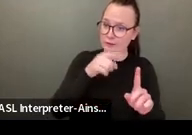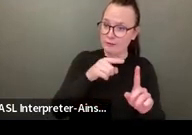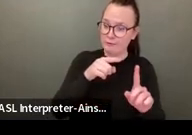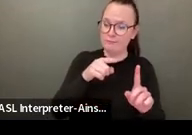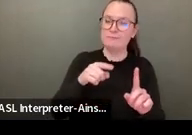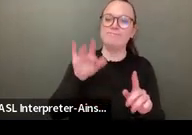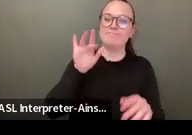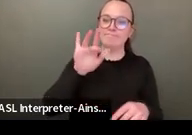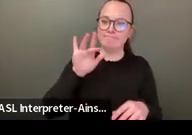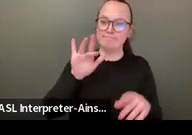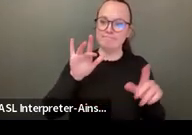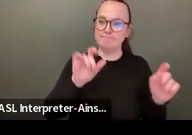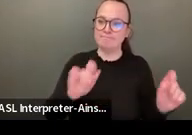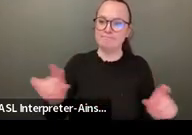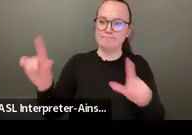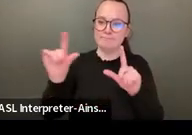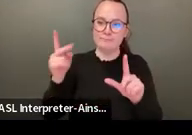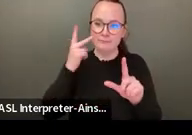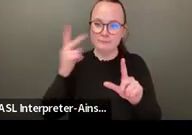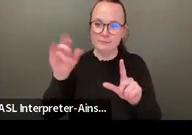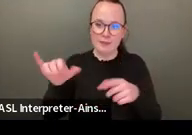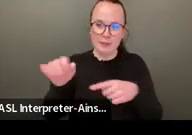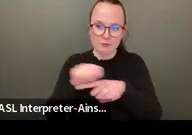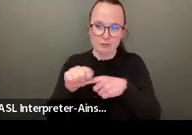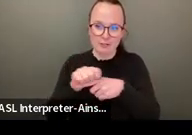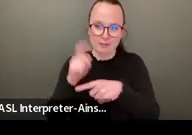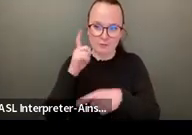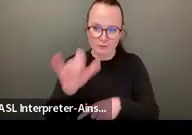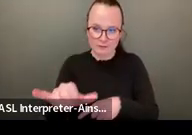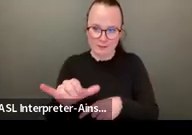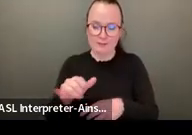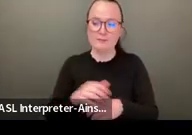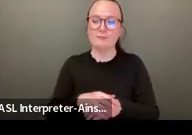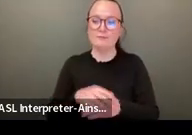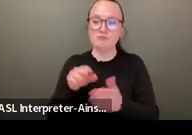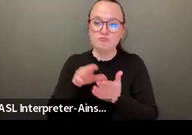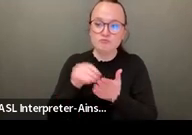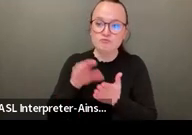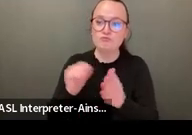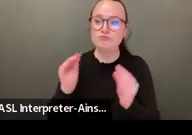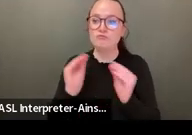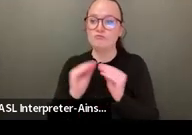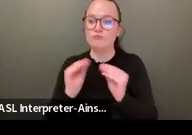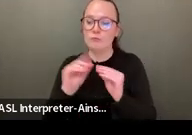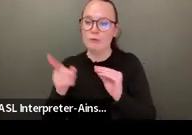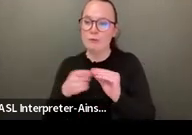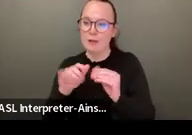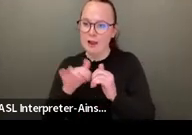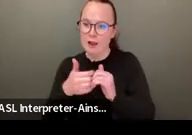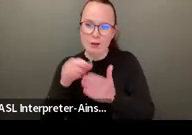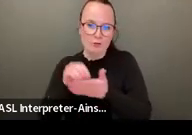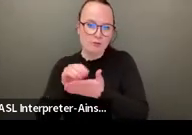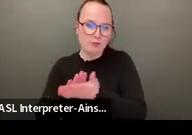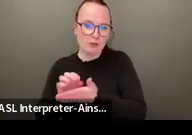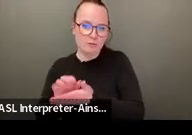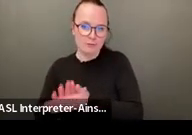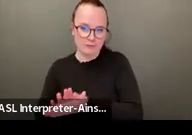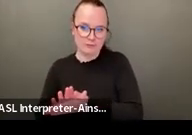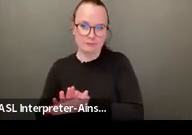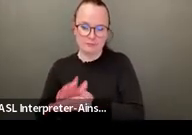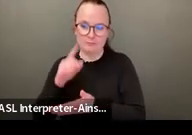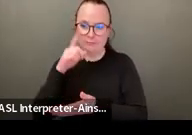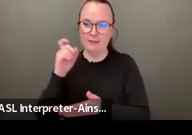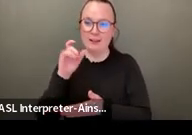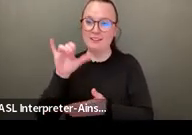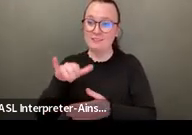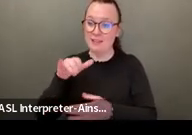to the abbreviated day training to figure out or to learn how to best document that. Because abbreviated day